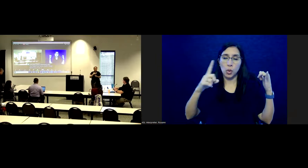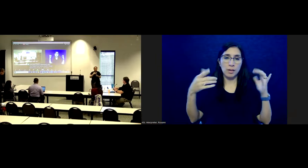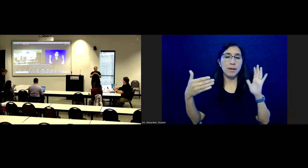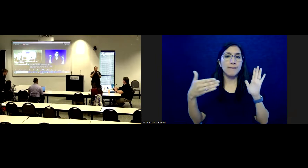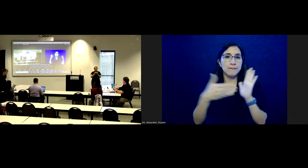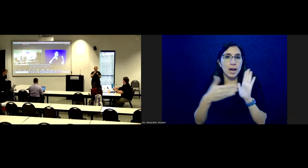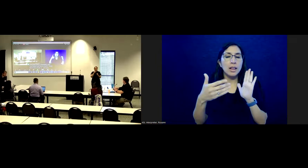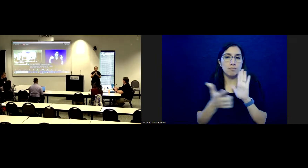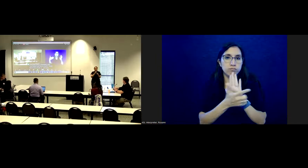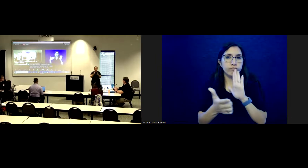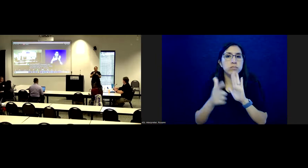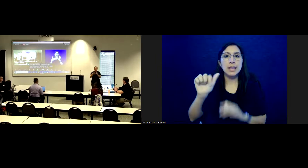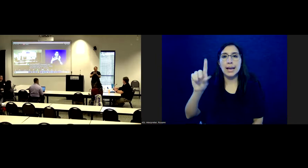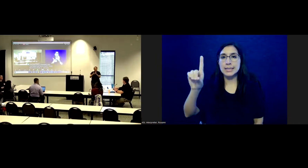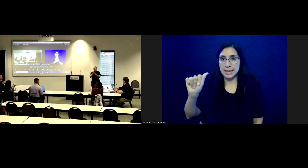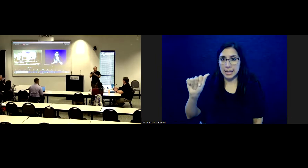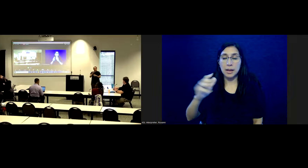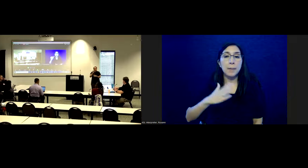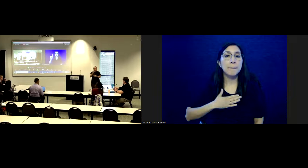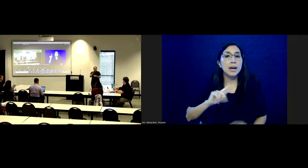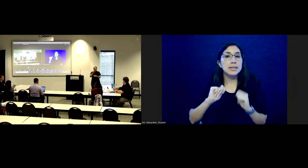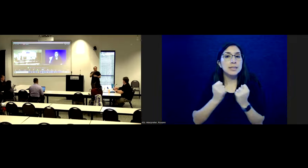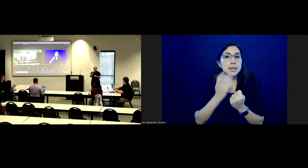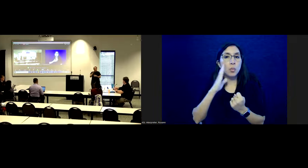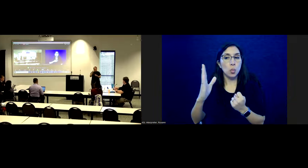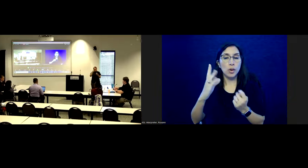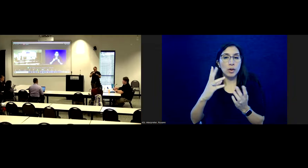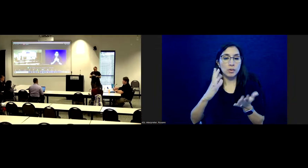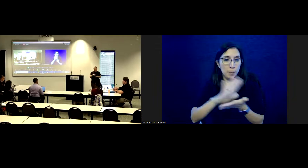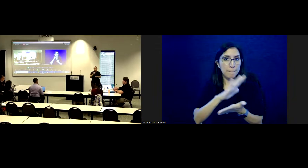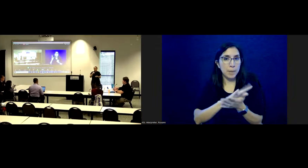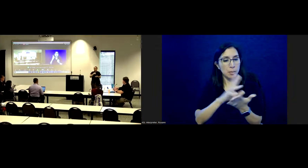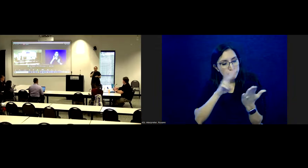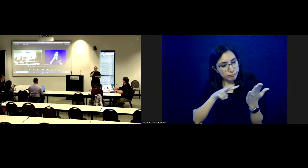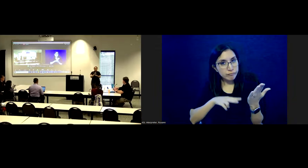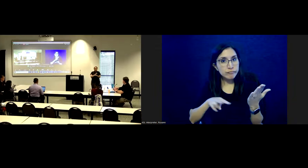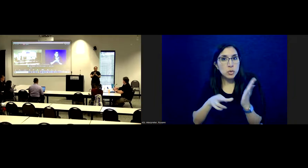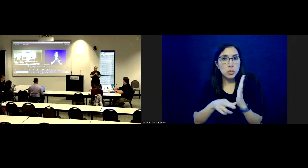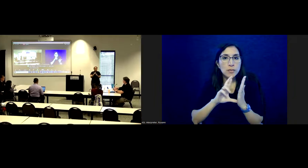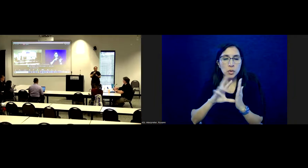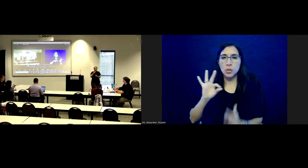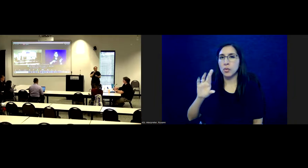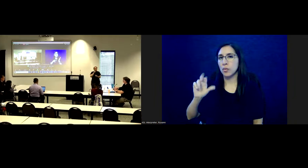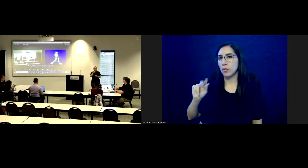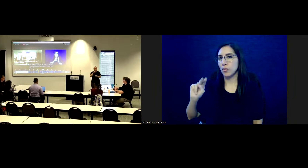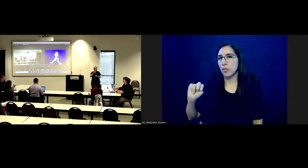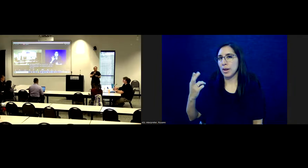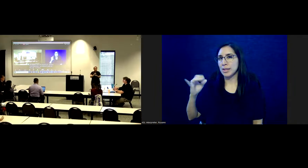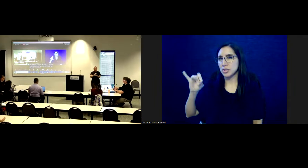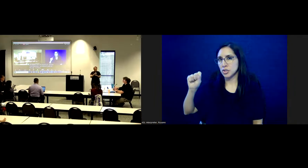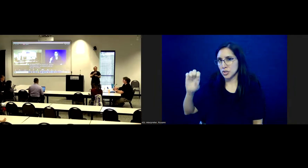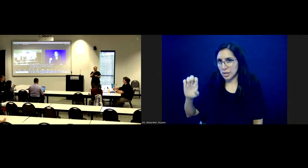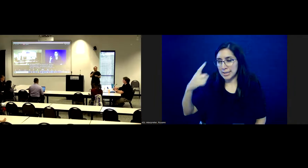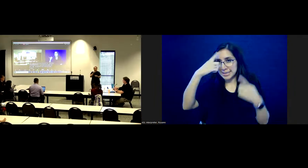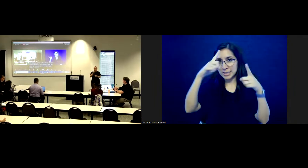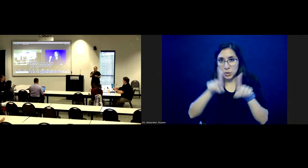is getting ready to review the franchise agreement. And we will be working with Houston Public Works and